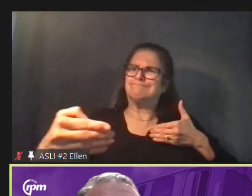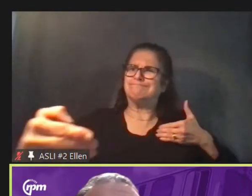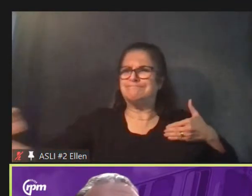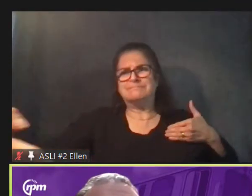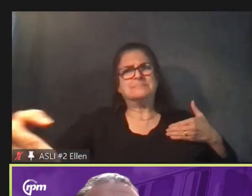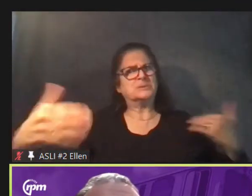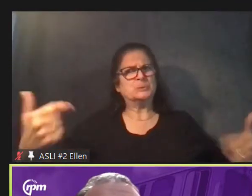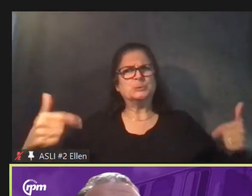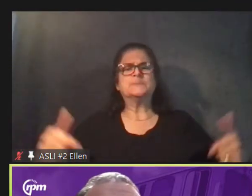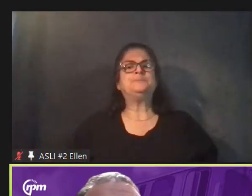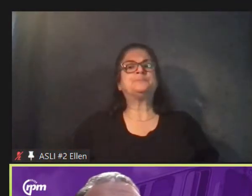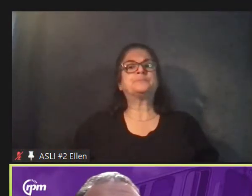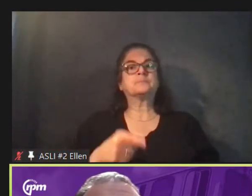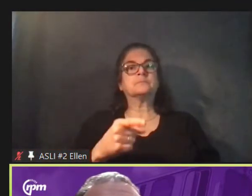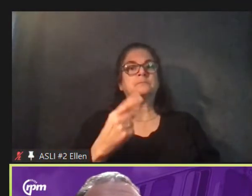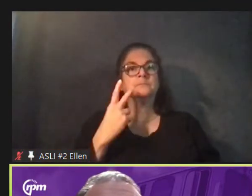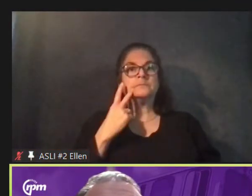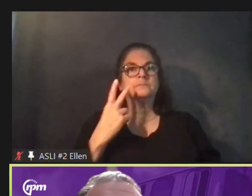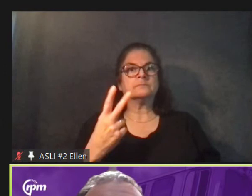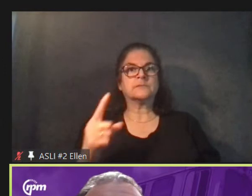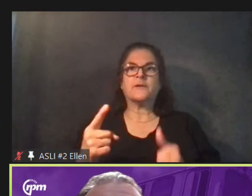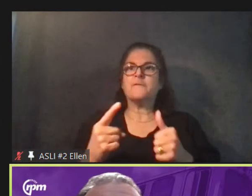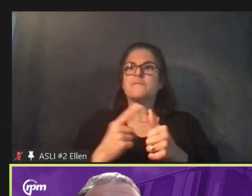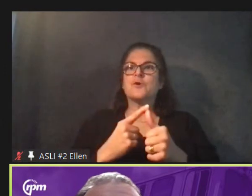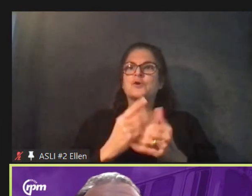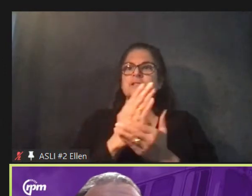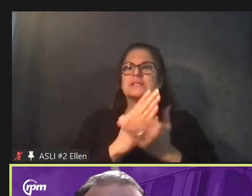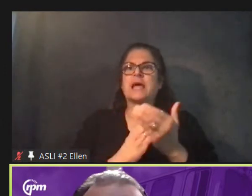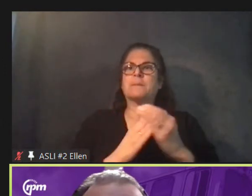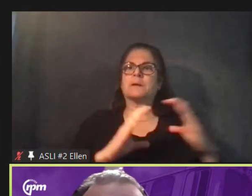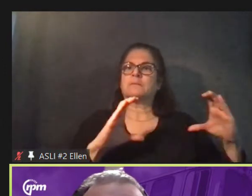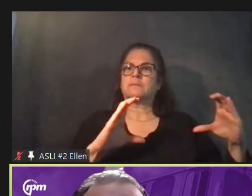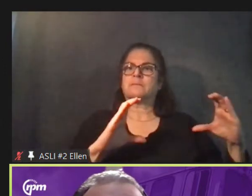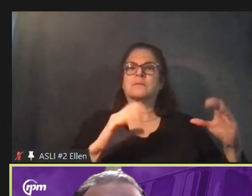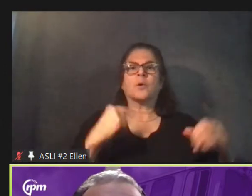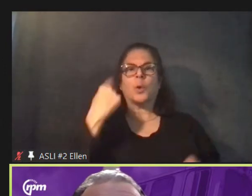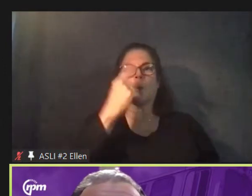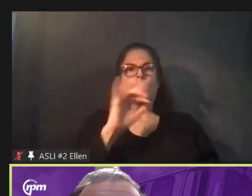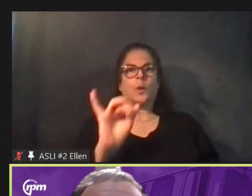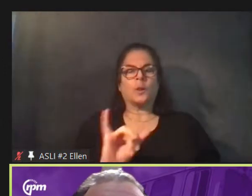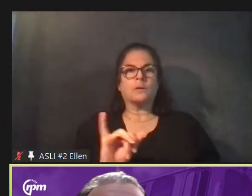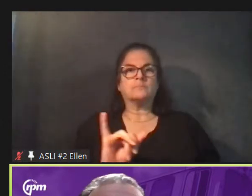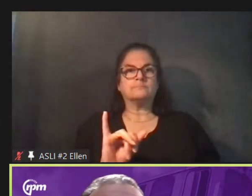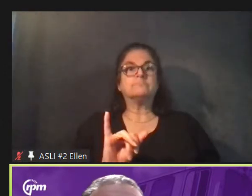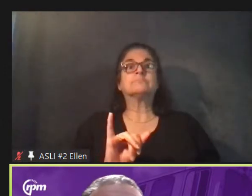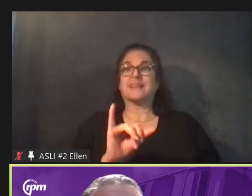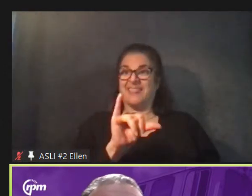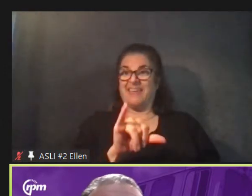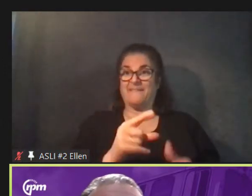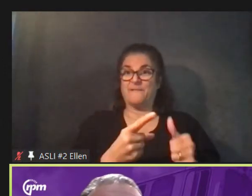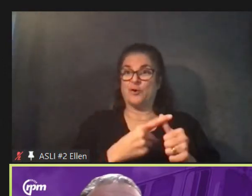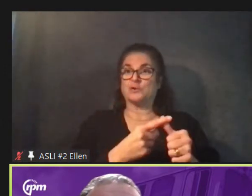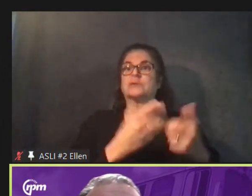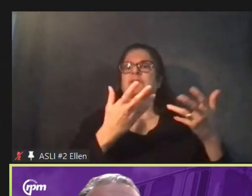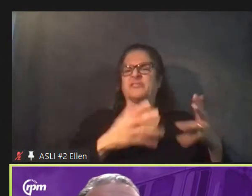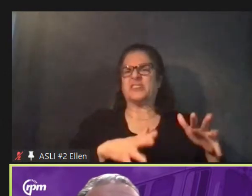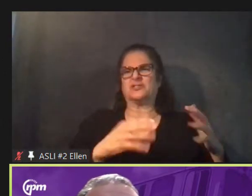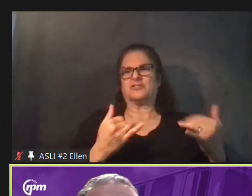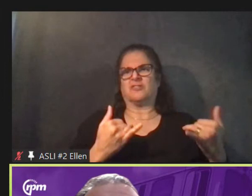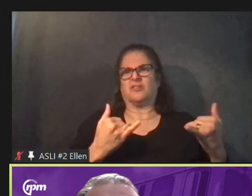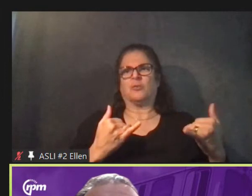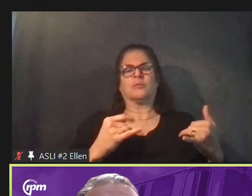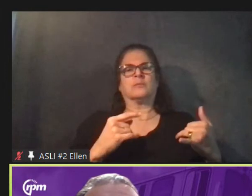And here you get kind of a picture of what that first segment looks like. Subsequent to this photograph, we've finished that first segment, but here you kind of see